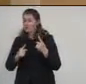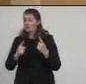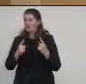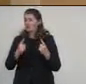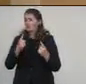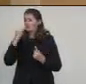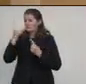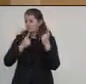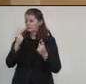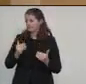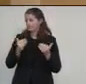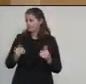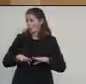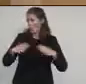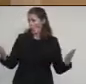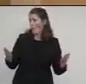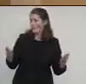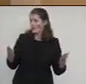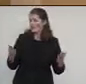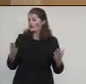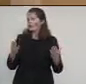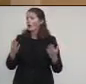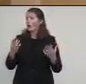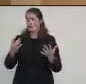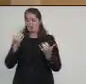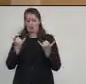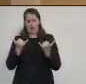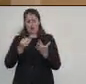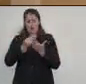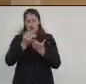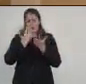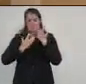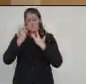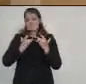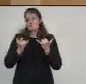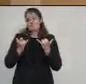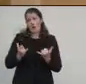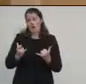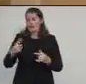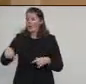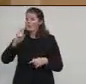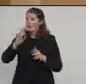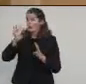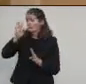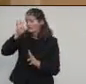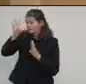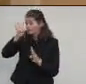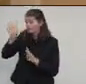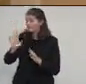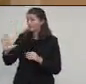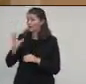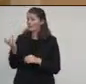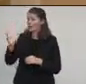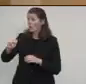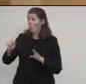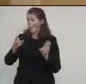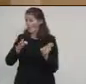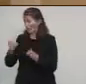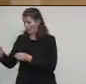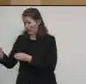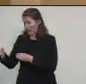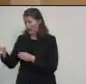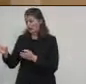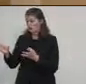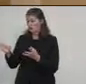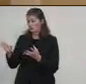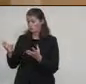going to be important for the counties. The evictions that are necessary in Esmeralda are not the same as the eviction problems that we're facing in Washoe or Clark, our